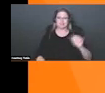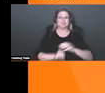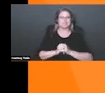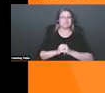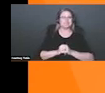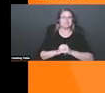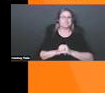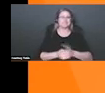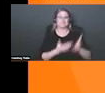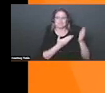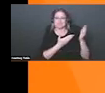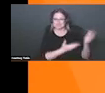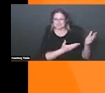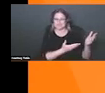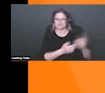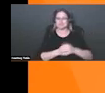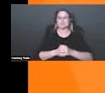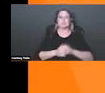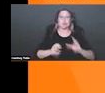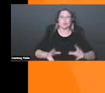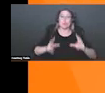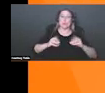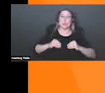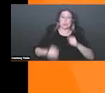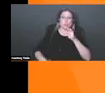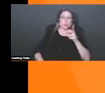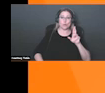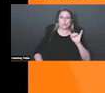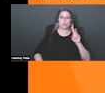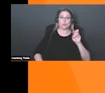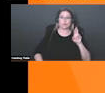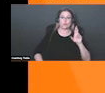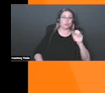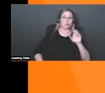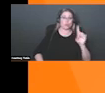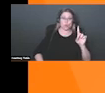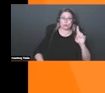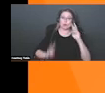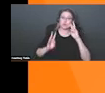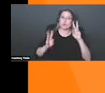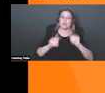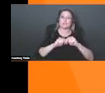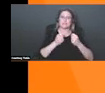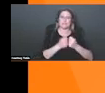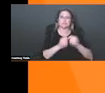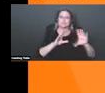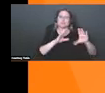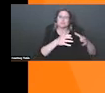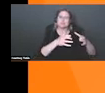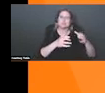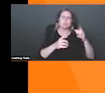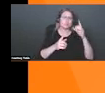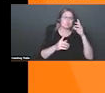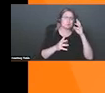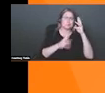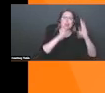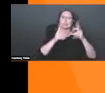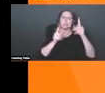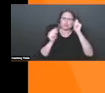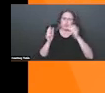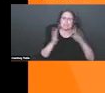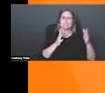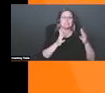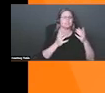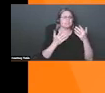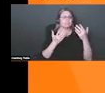So led by Barbara Robinson, owner of River Road Creative, they are a team of creative and strategic thinkers, subject matter experts, writers,